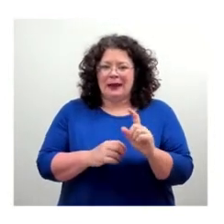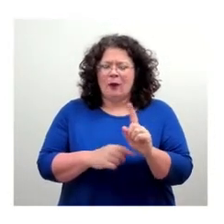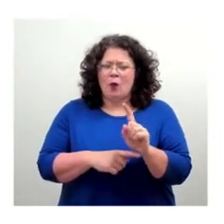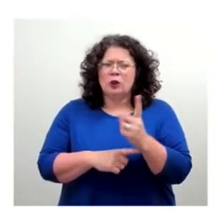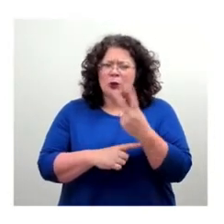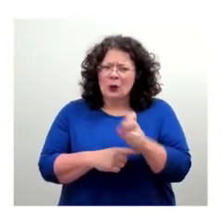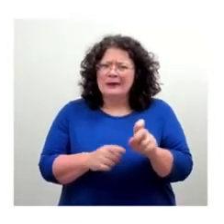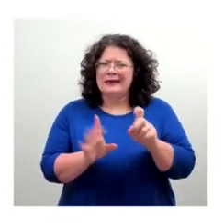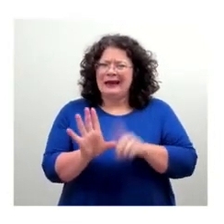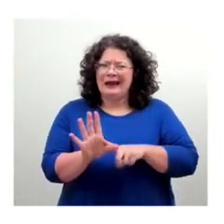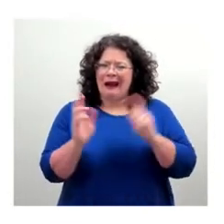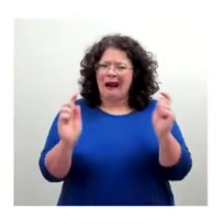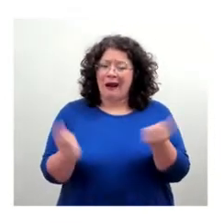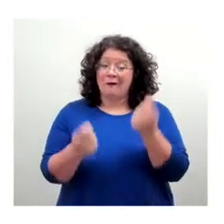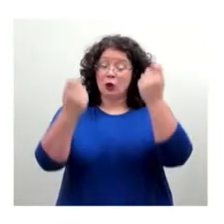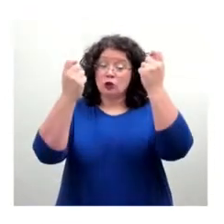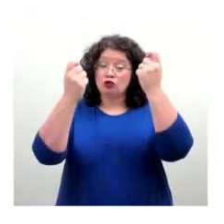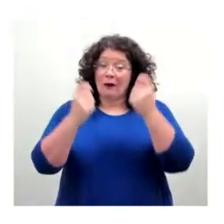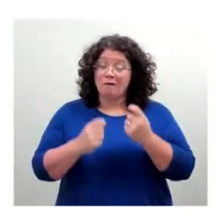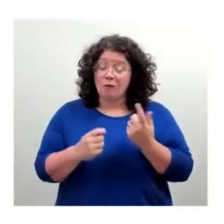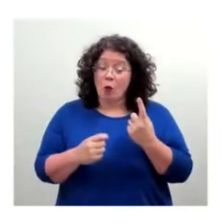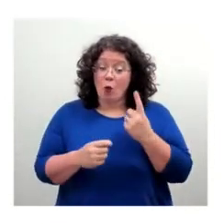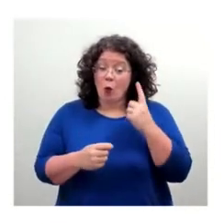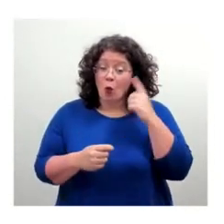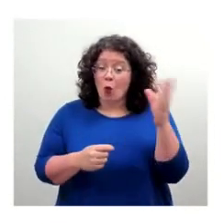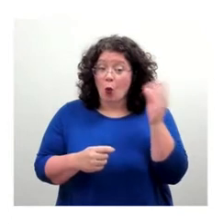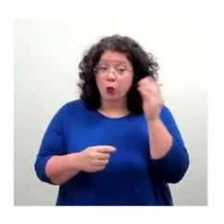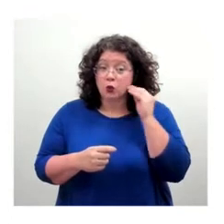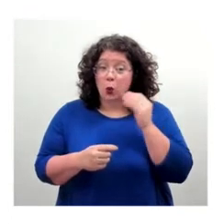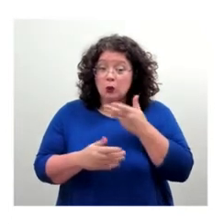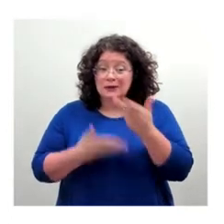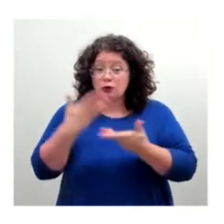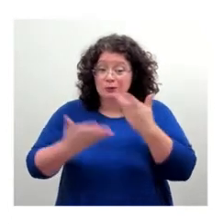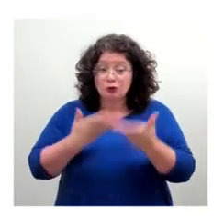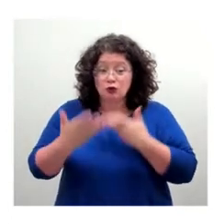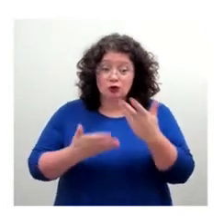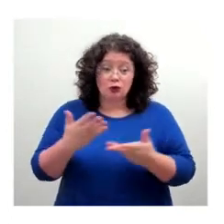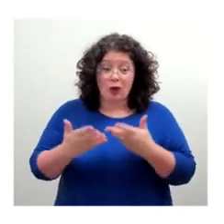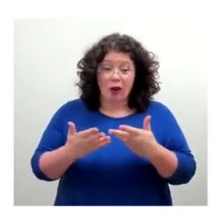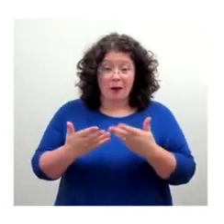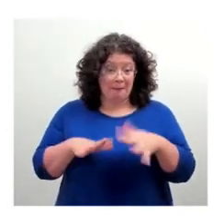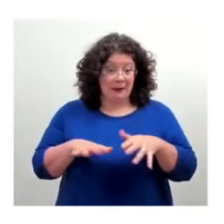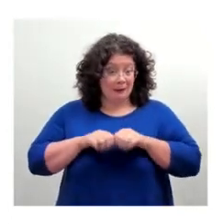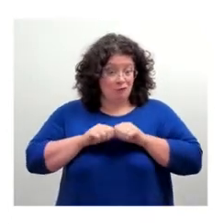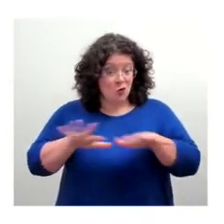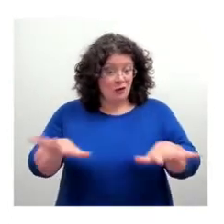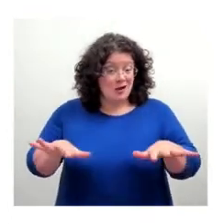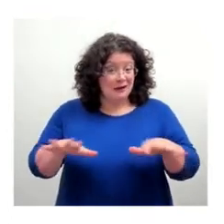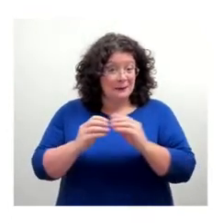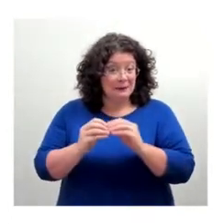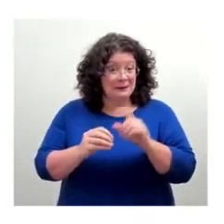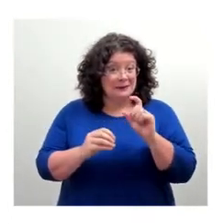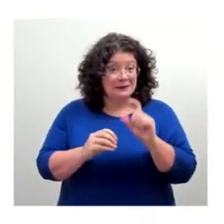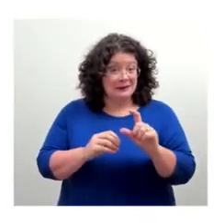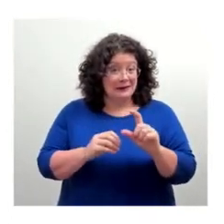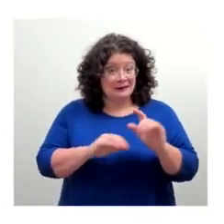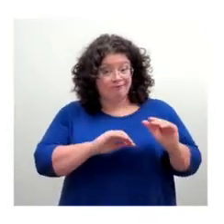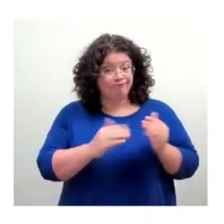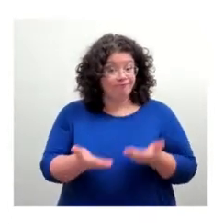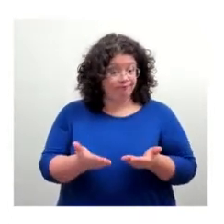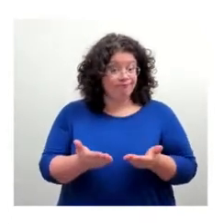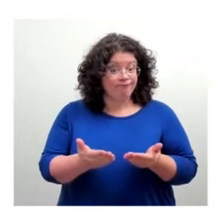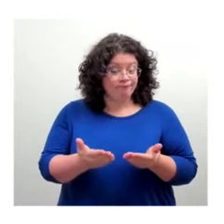20 years, we've AD'd about 45,000 programs. Now it's fair to say there's been other events, COVID,